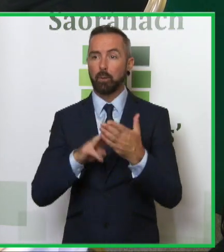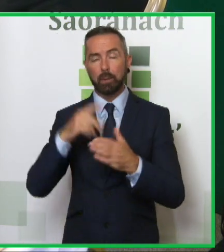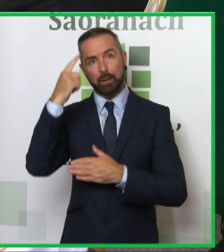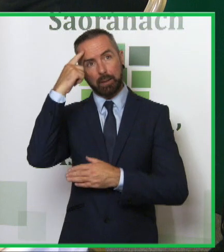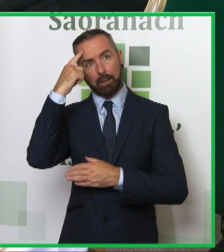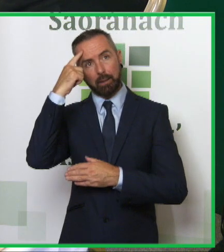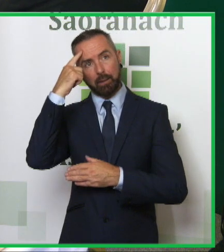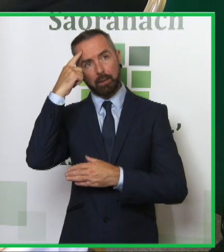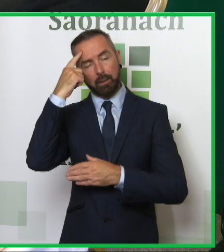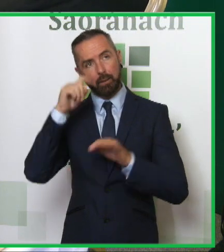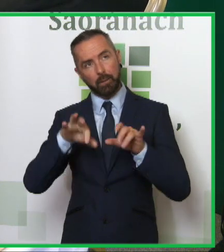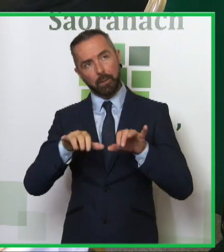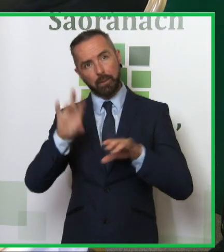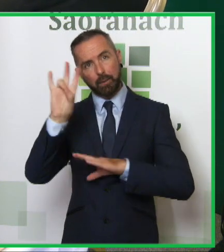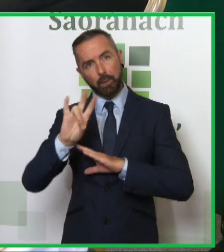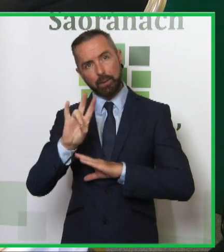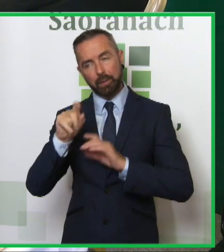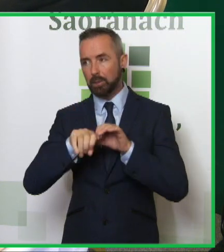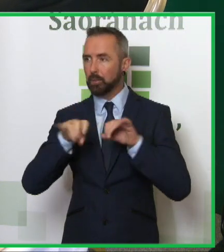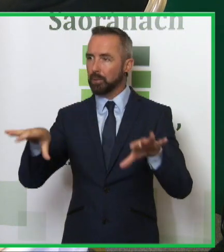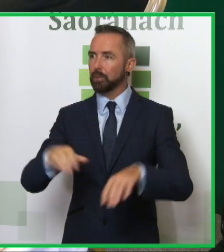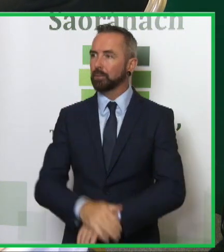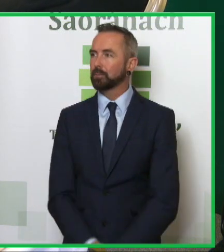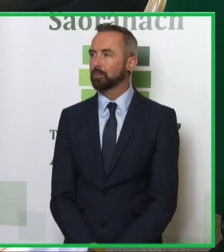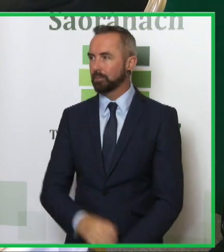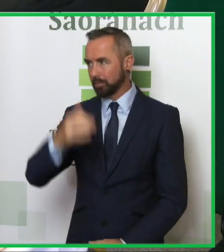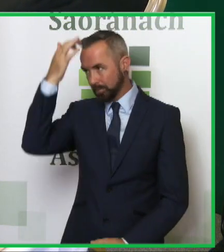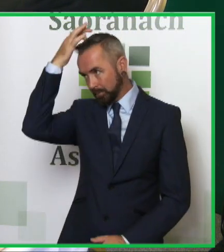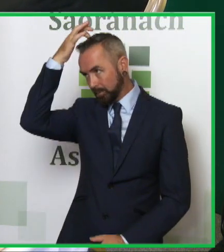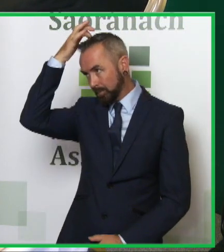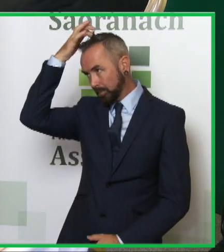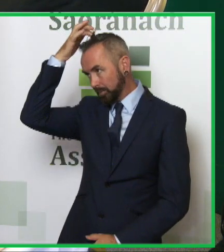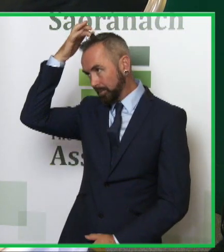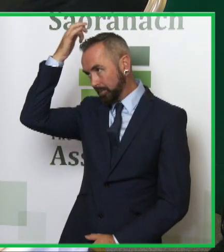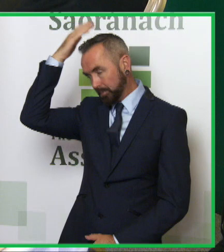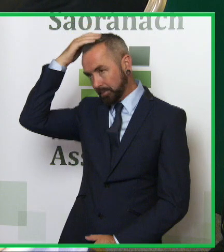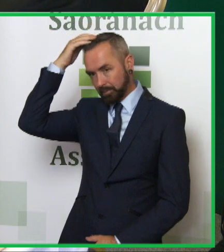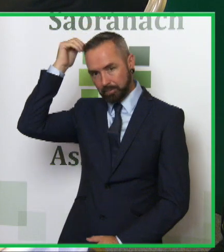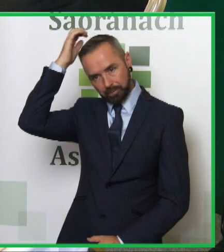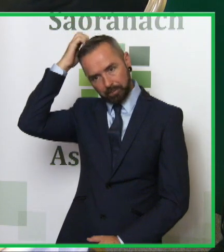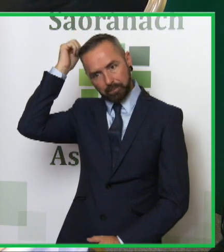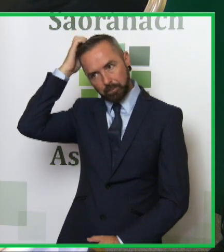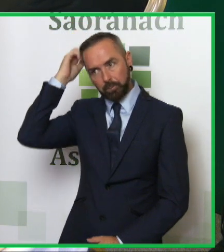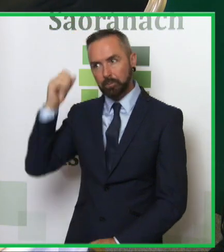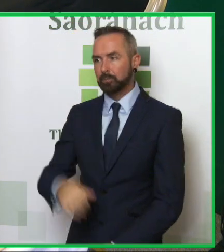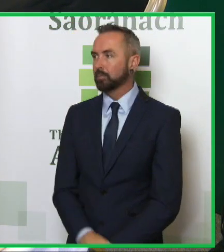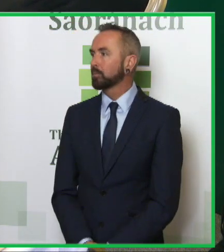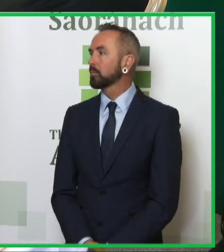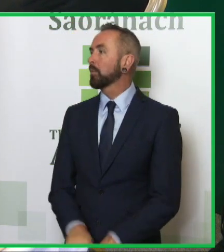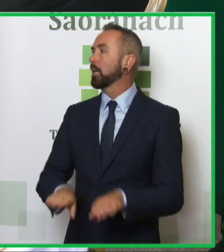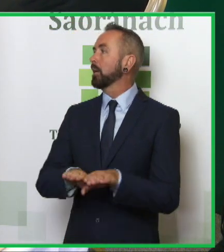before we put the ballot papers out. Okay, Alana, I know you had your hand up first here. And then we'll go back to table 12 and then table